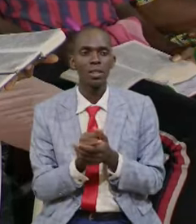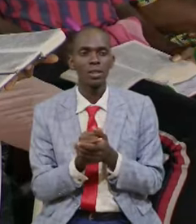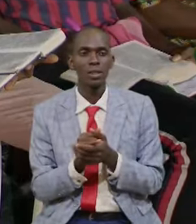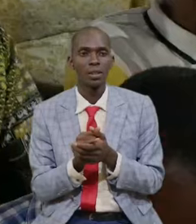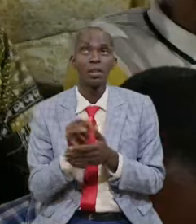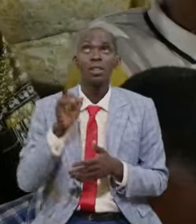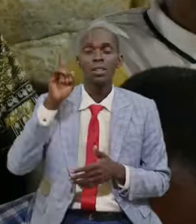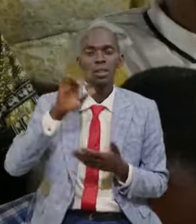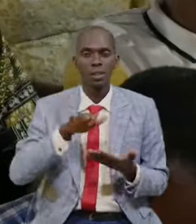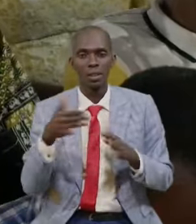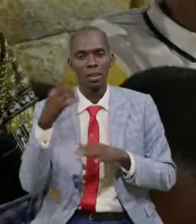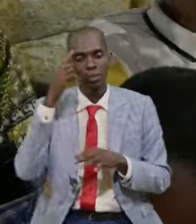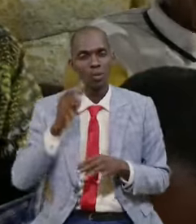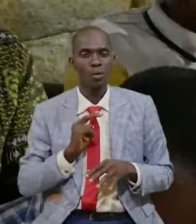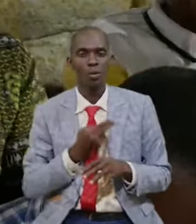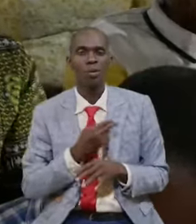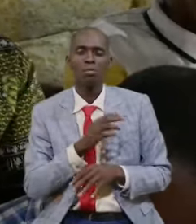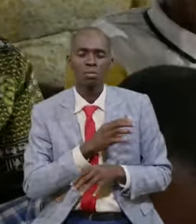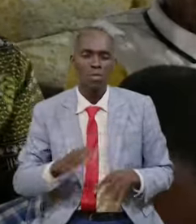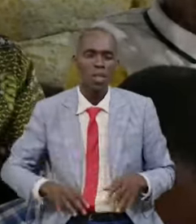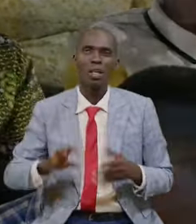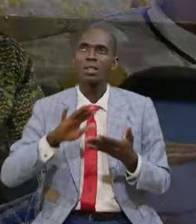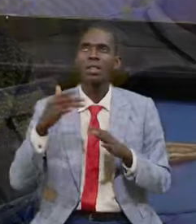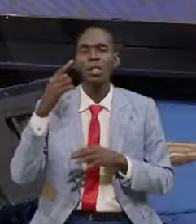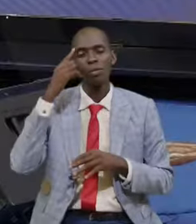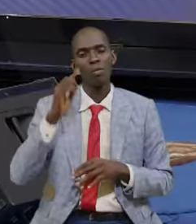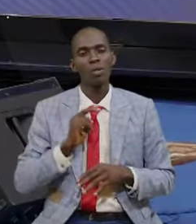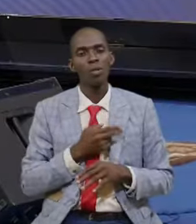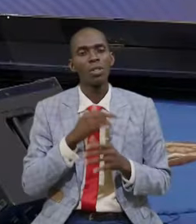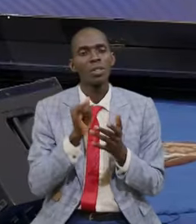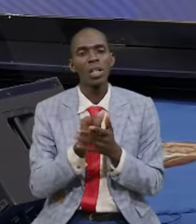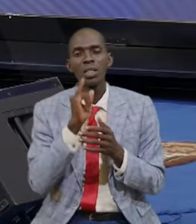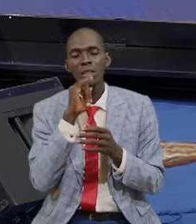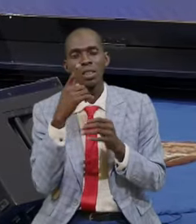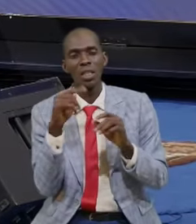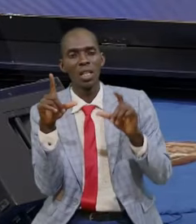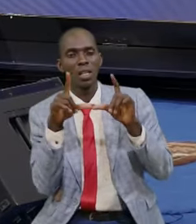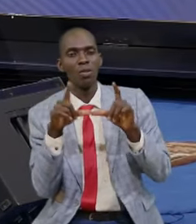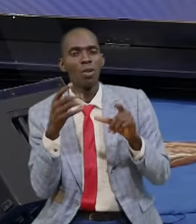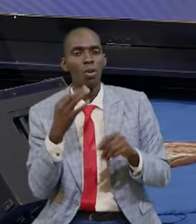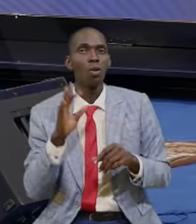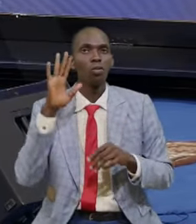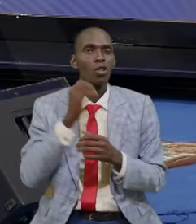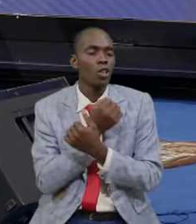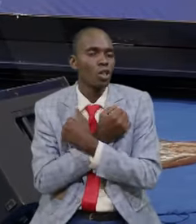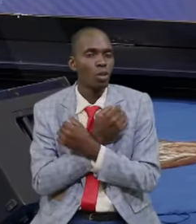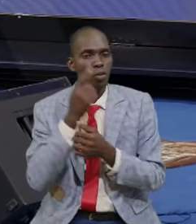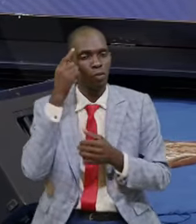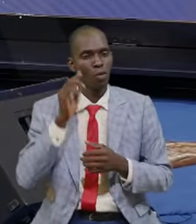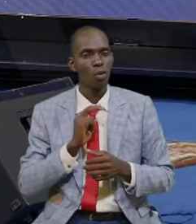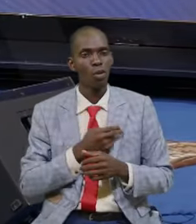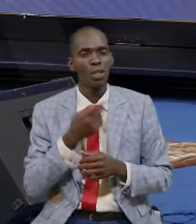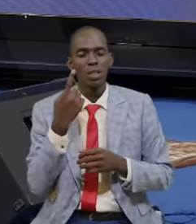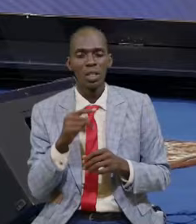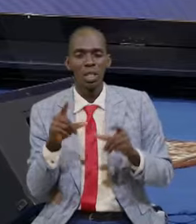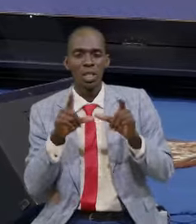for all. Christ died for us. That's the level of his love for us. It's the level of his